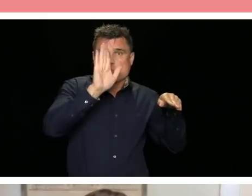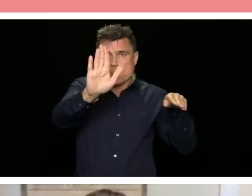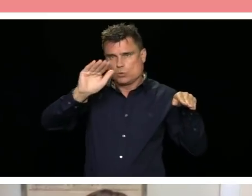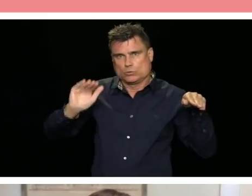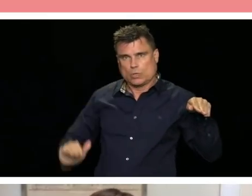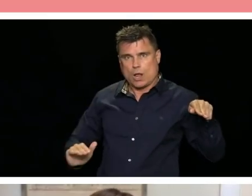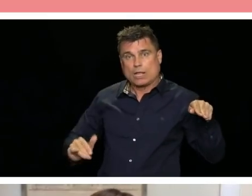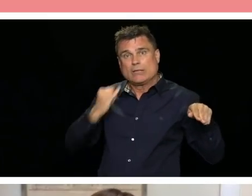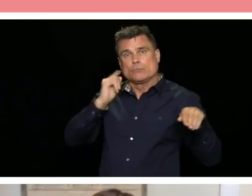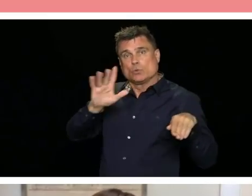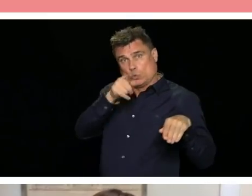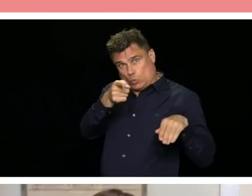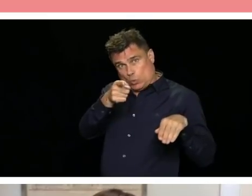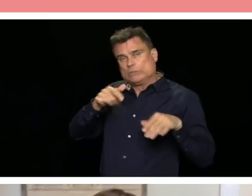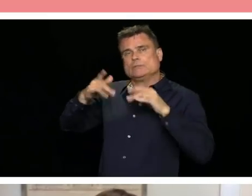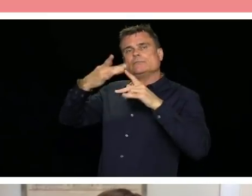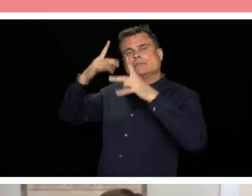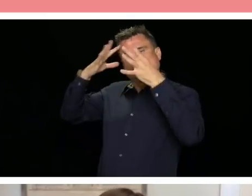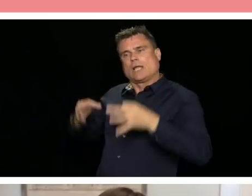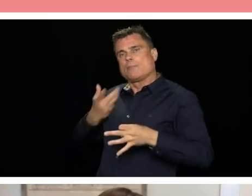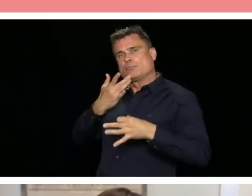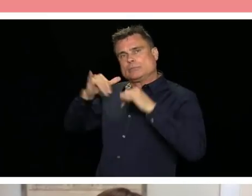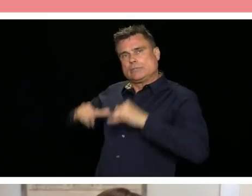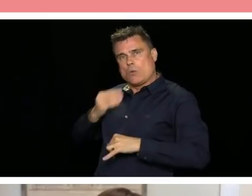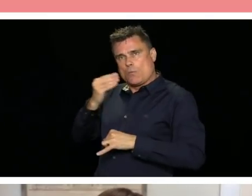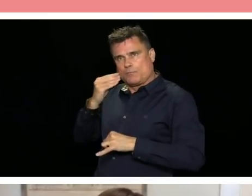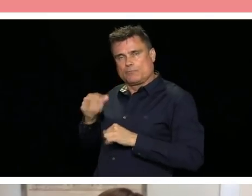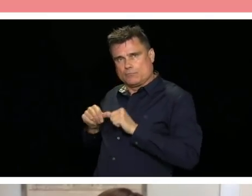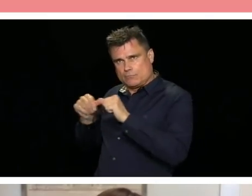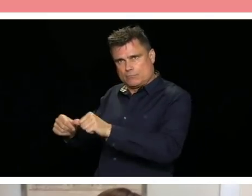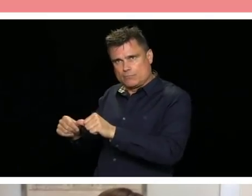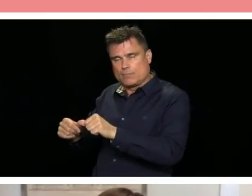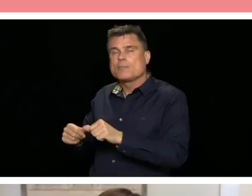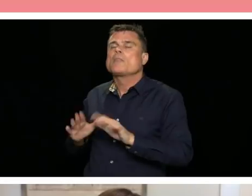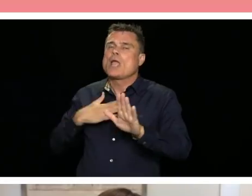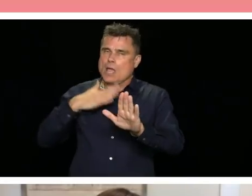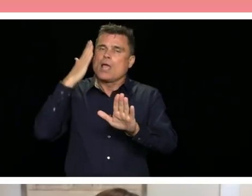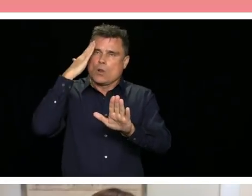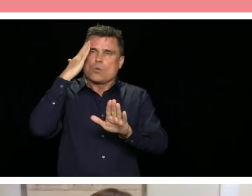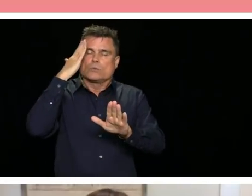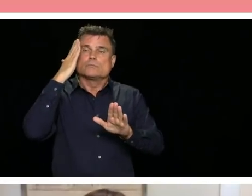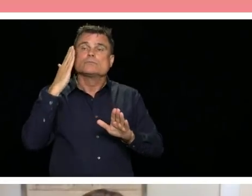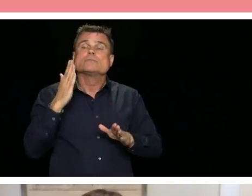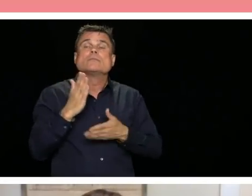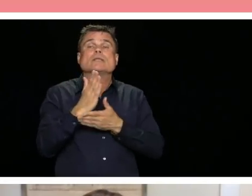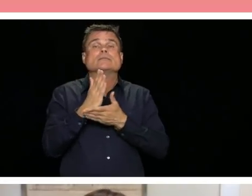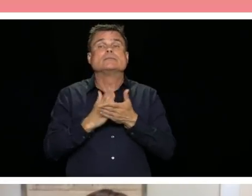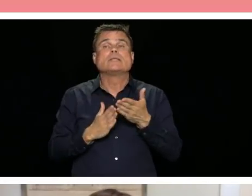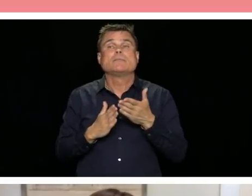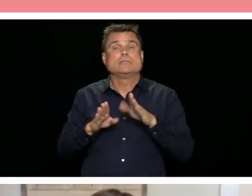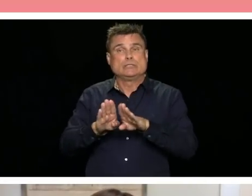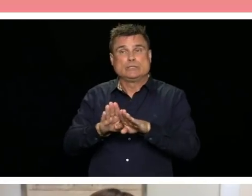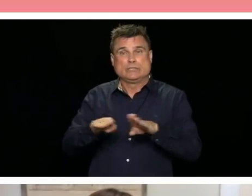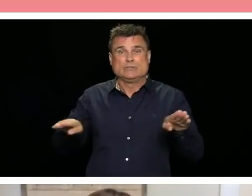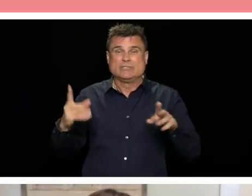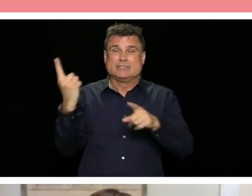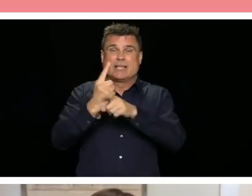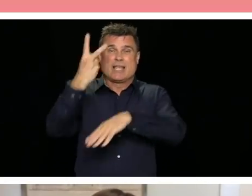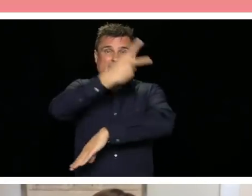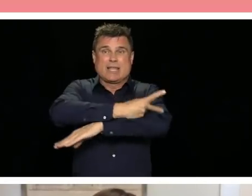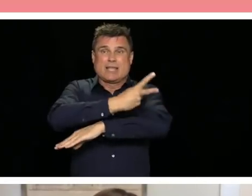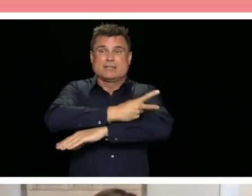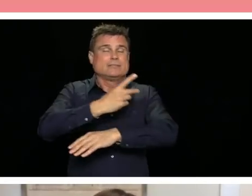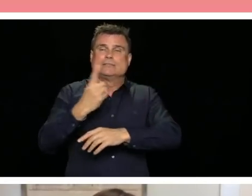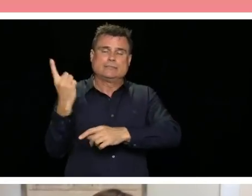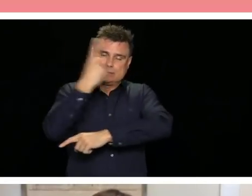regular capacity in the coming weeks. I know it's slow. I'm hearing some centers want to wait for a bit, or some centers are slowly increasing a few